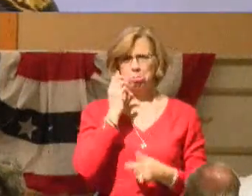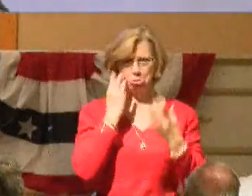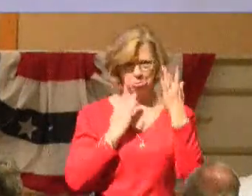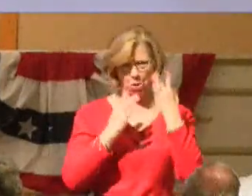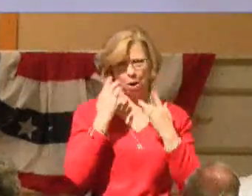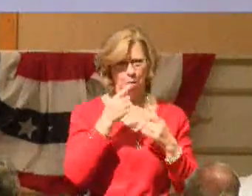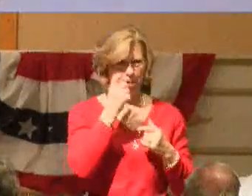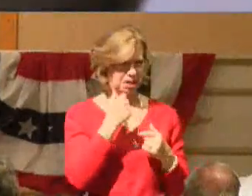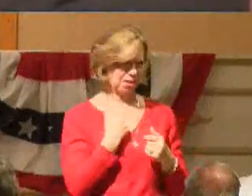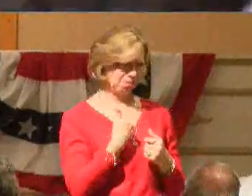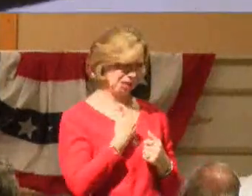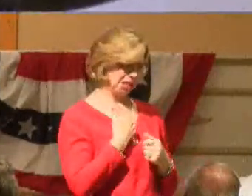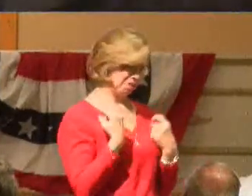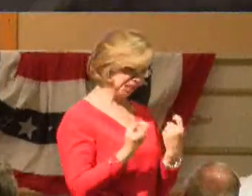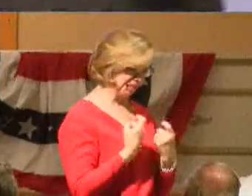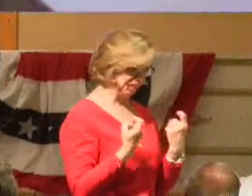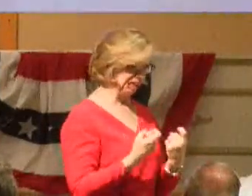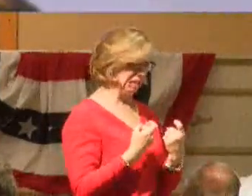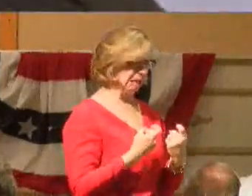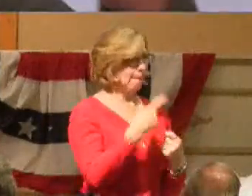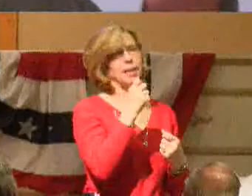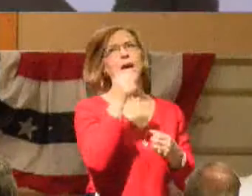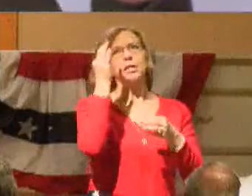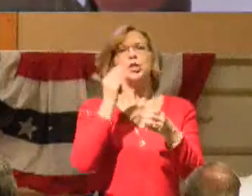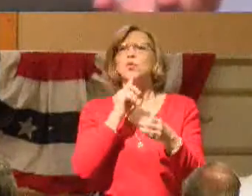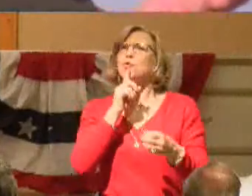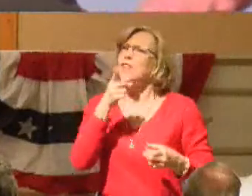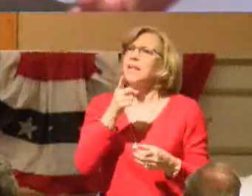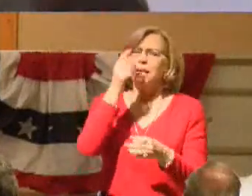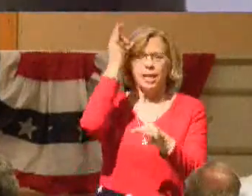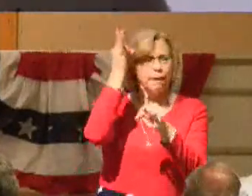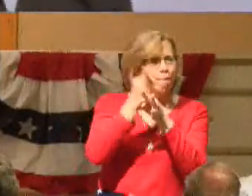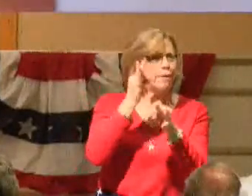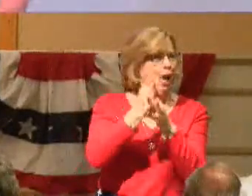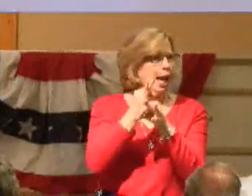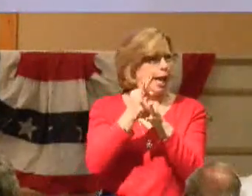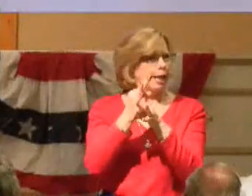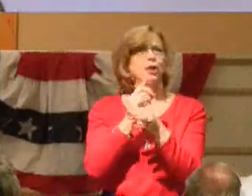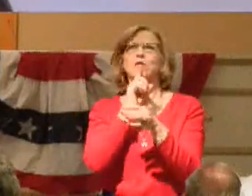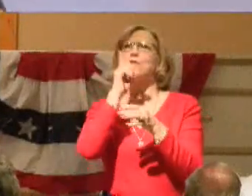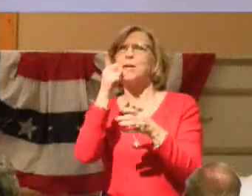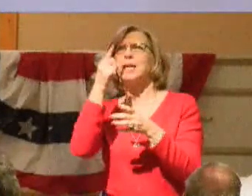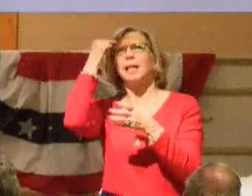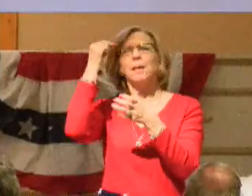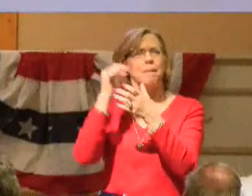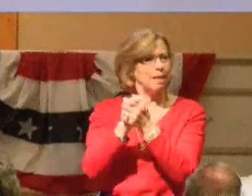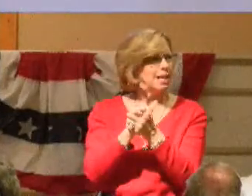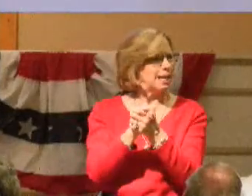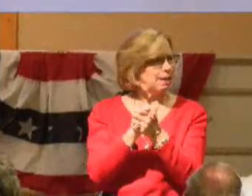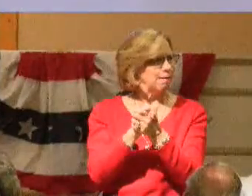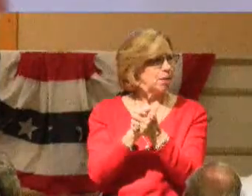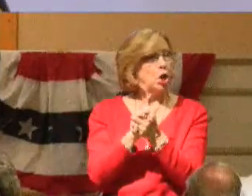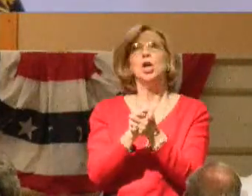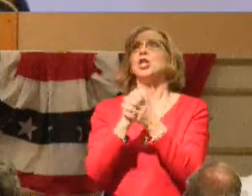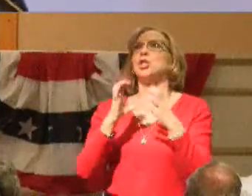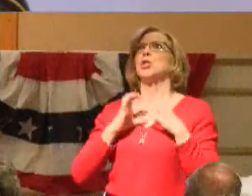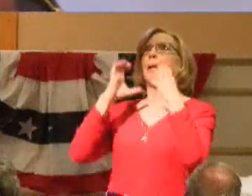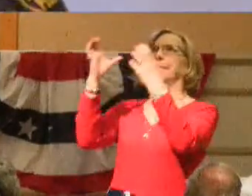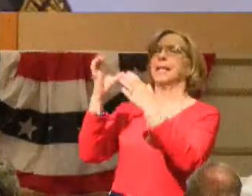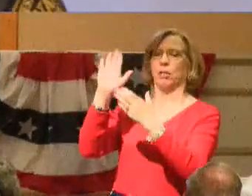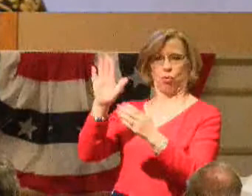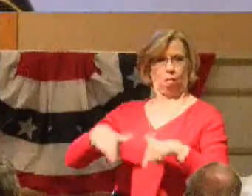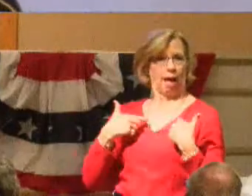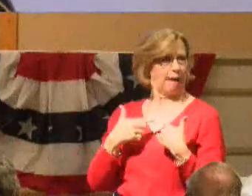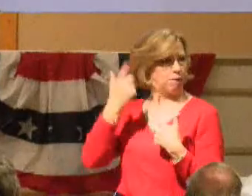sin because of a genuine faith in God. So if you genuinely believe in Christ, then you commit your life to Christ. He could not believe,